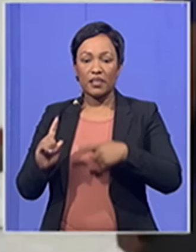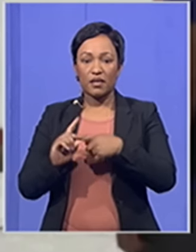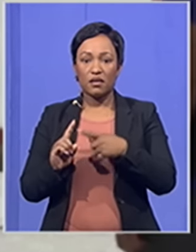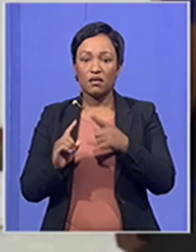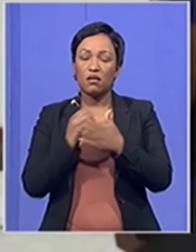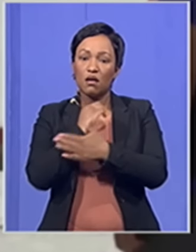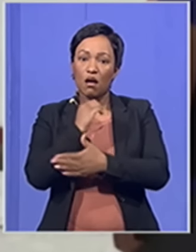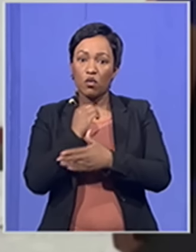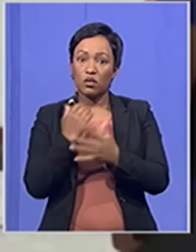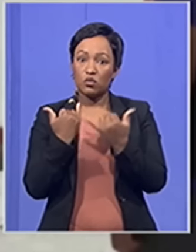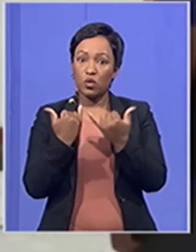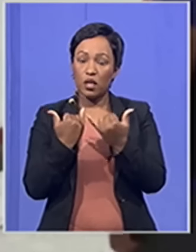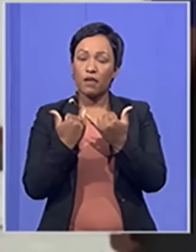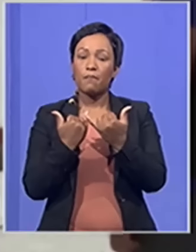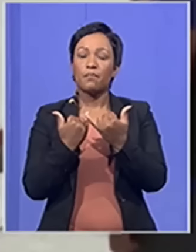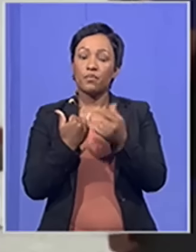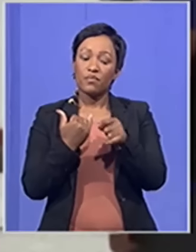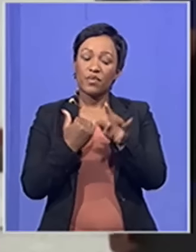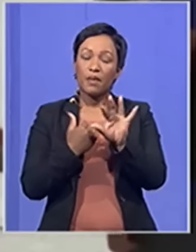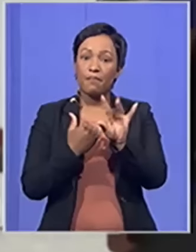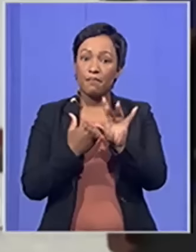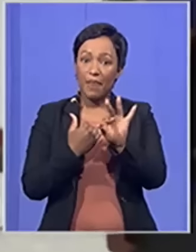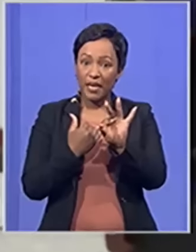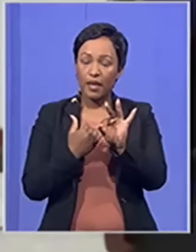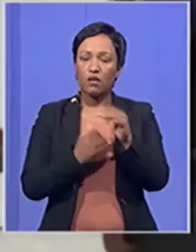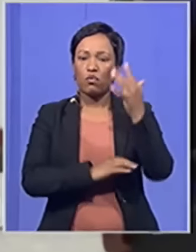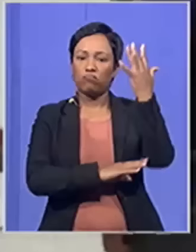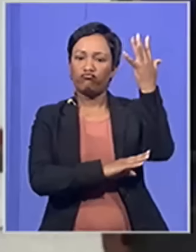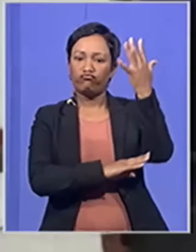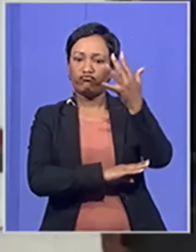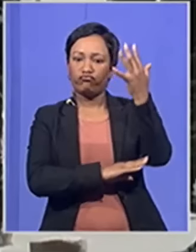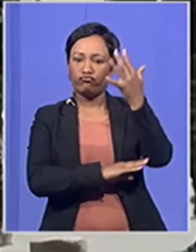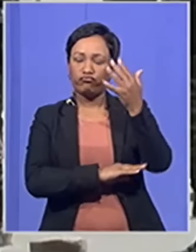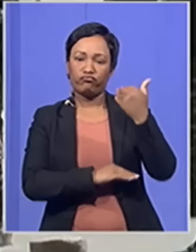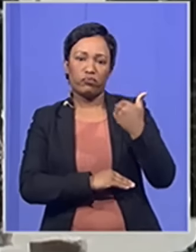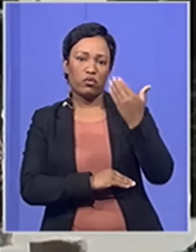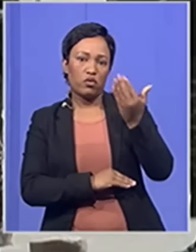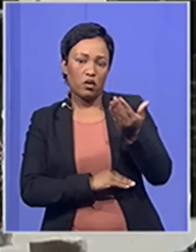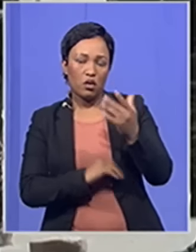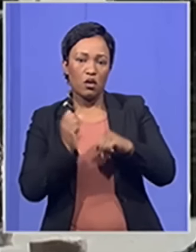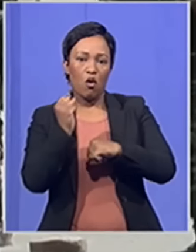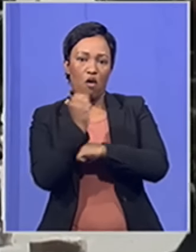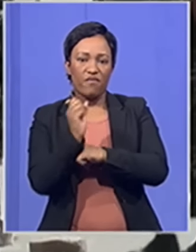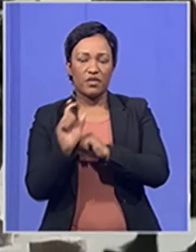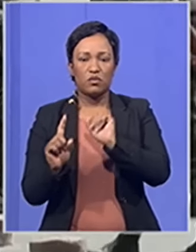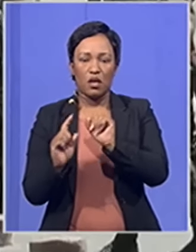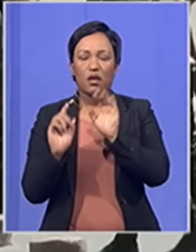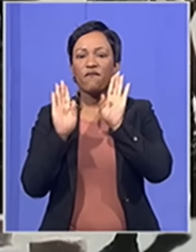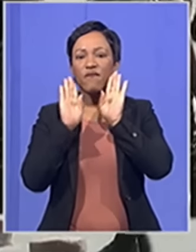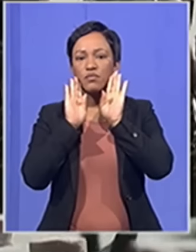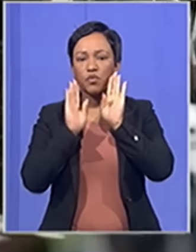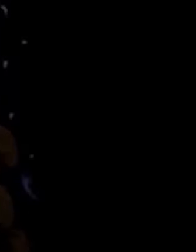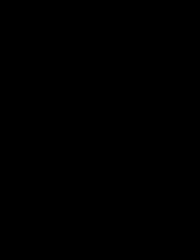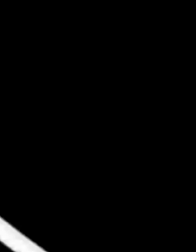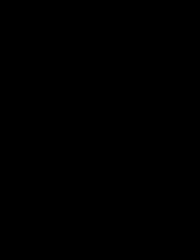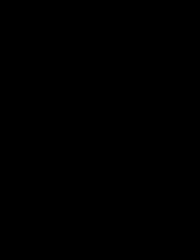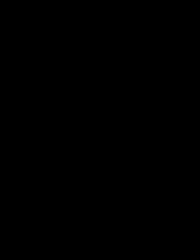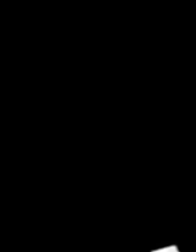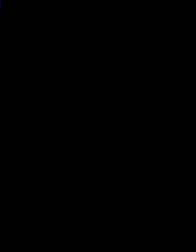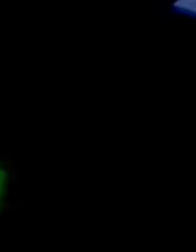setšhaba mathapameng a mošupologo se ke go ya le ka pego yeo e lokolotšego ke kantoro ya gagwe letlakaleng la Facebook.